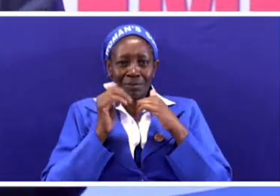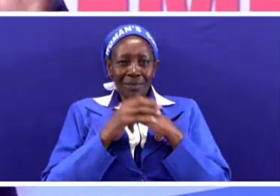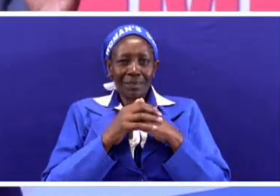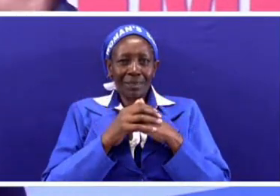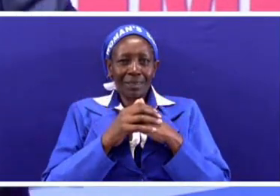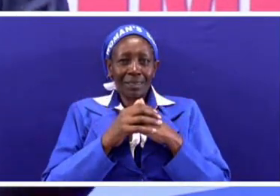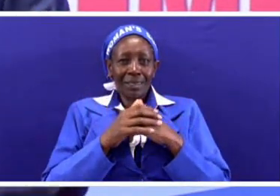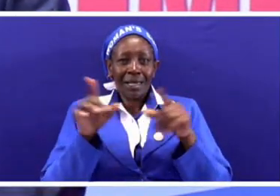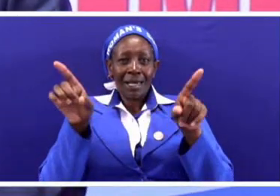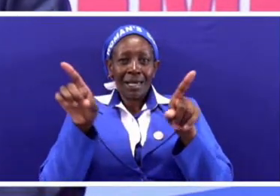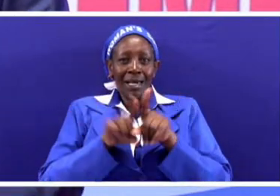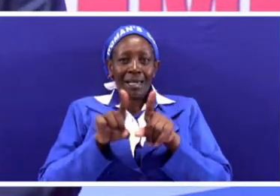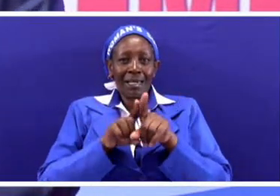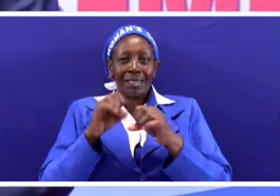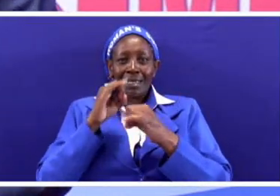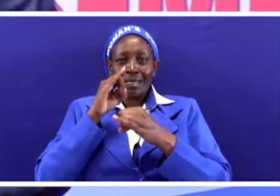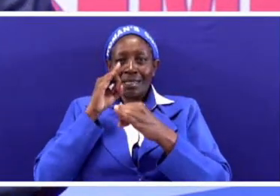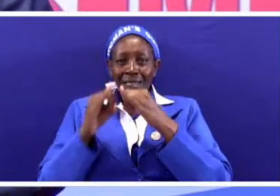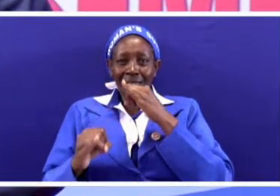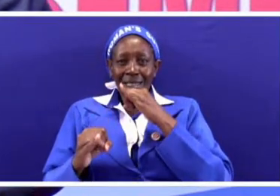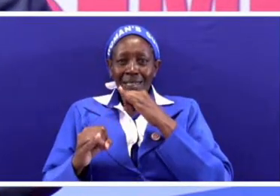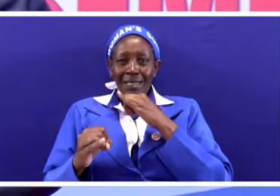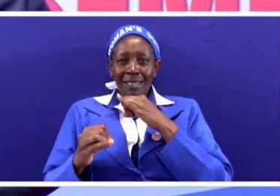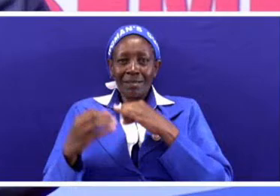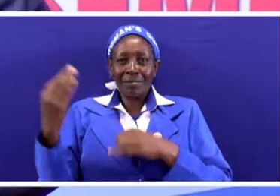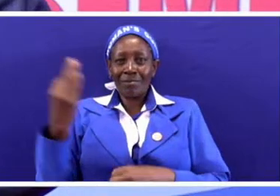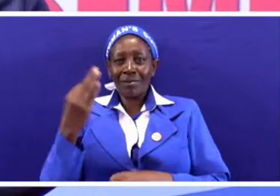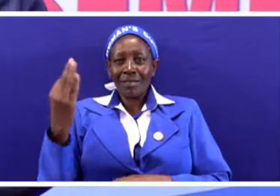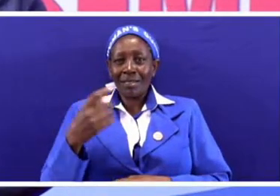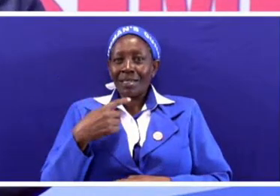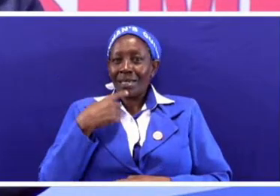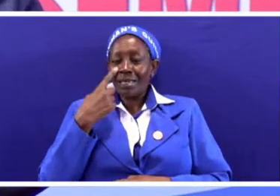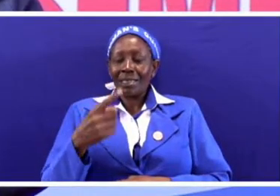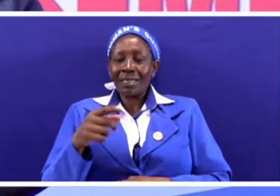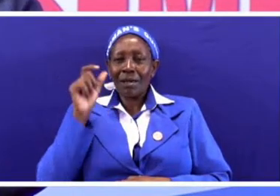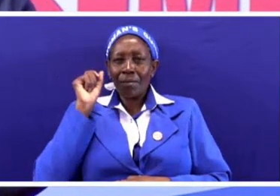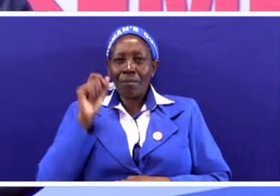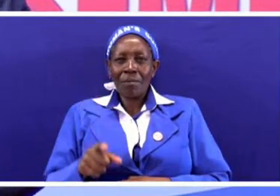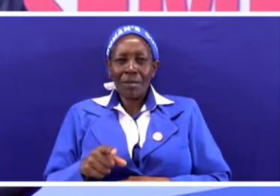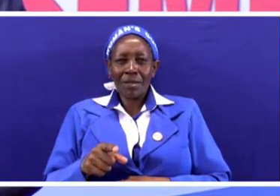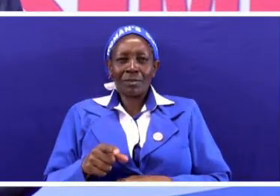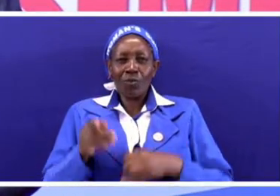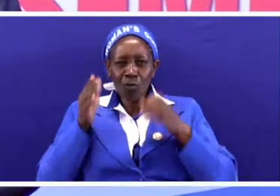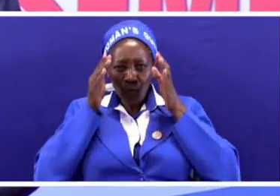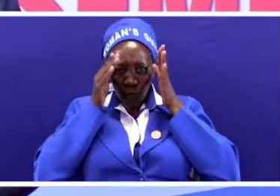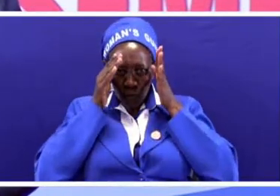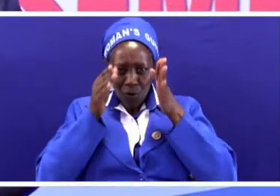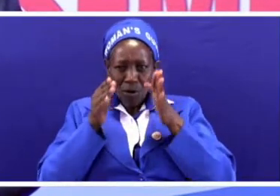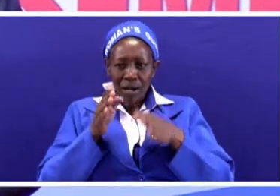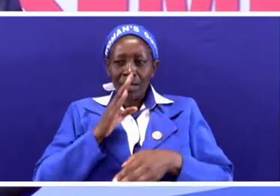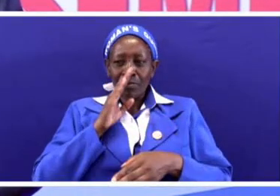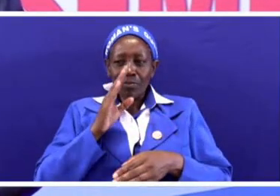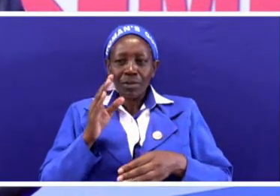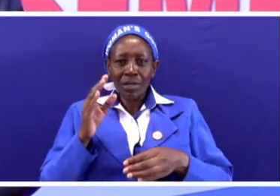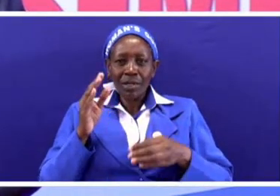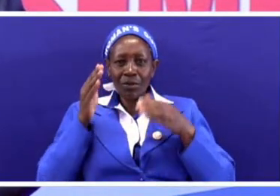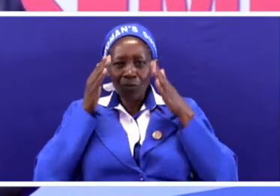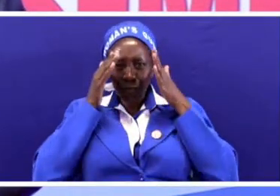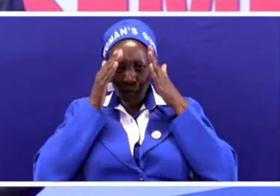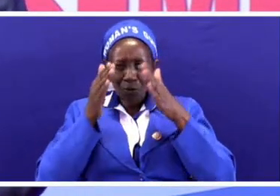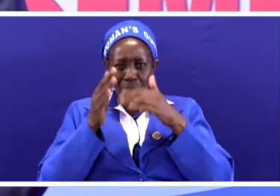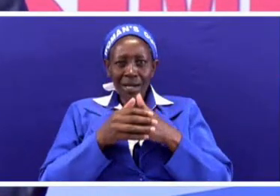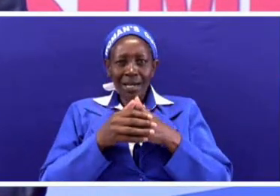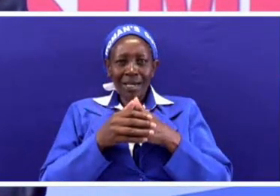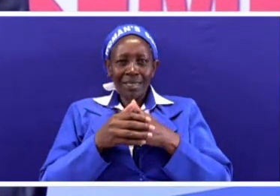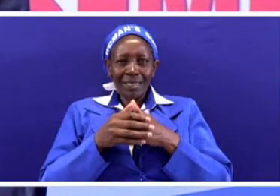As our last speaker said, we must make deliberate choice, we must be innovative, we must look for ways